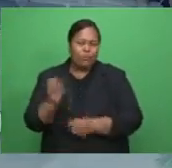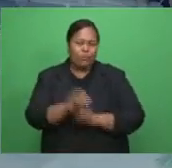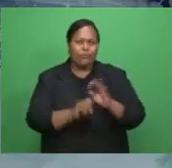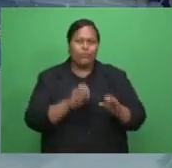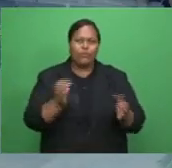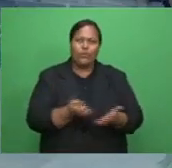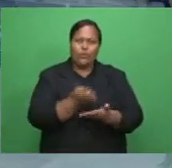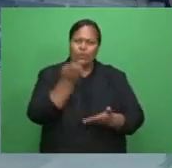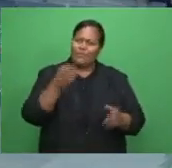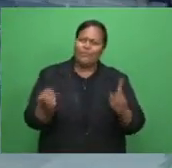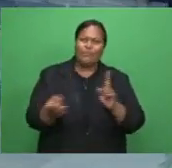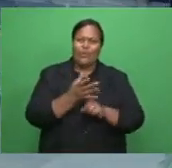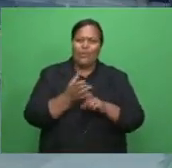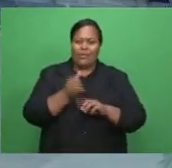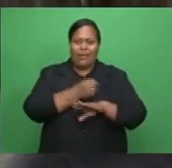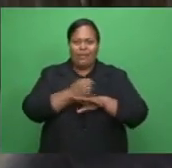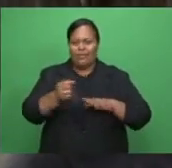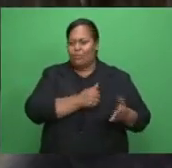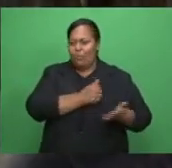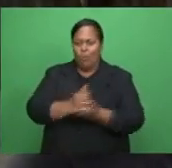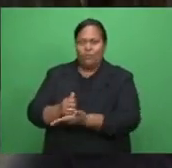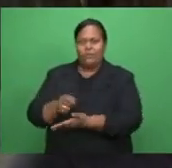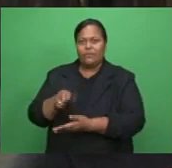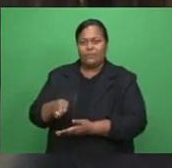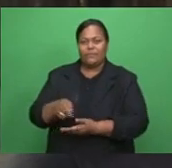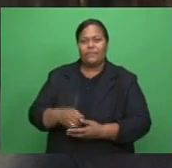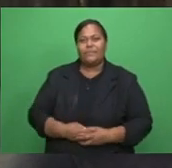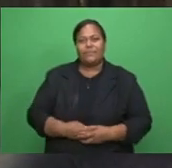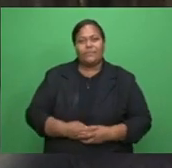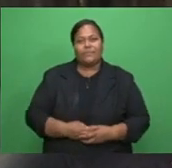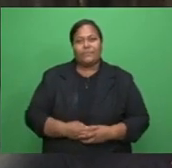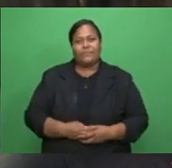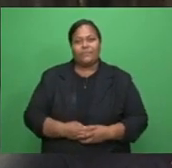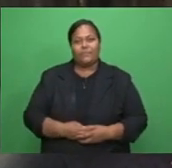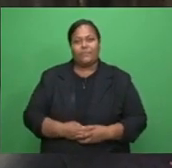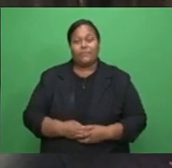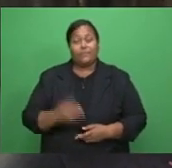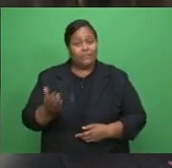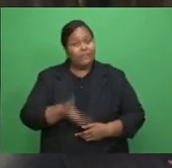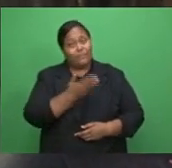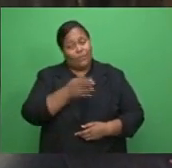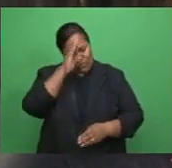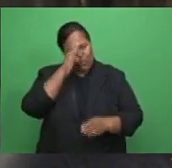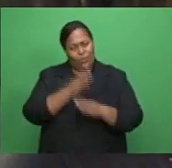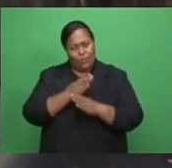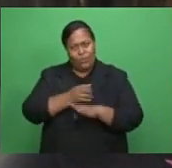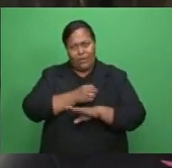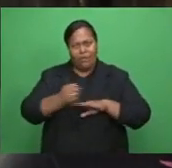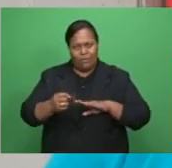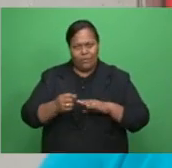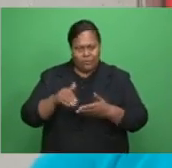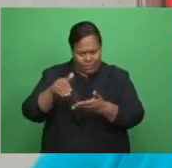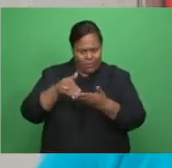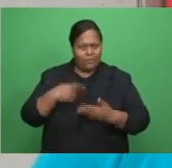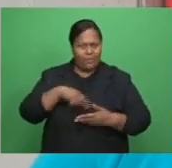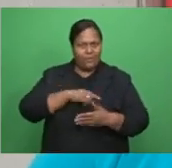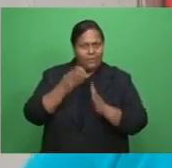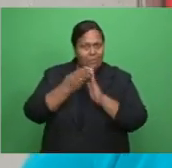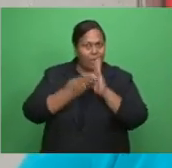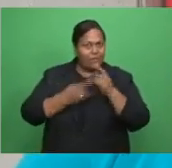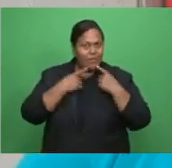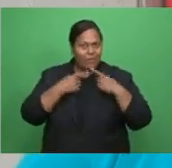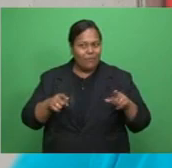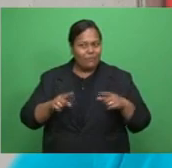to get more government support. I hope that the government will continue to help us in the upcoming budget. Local